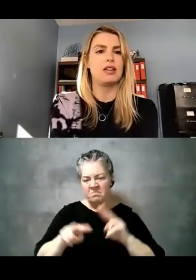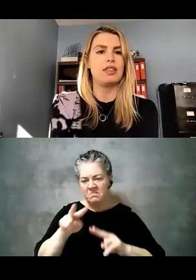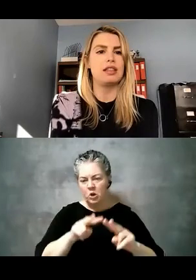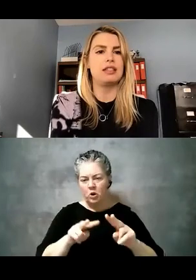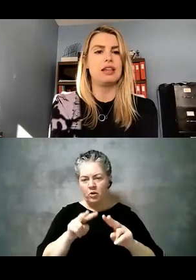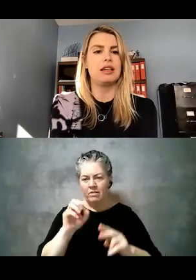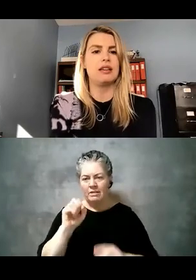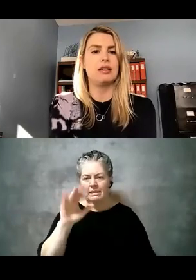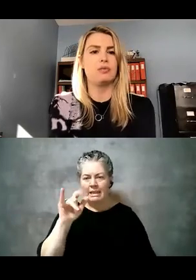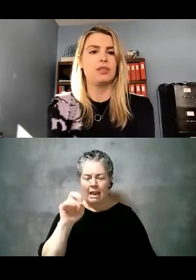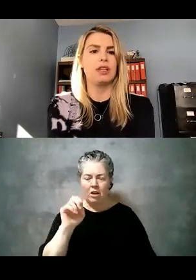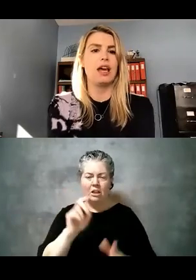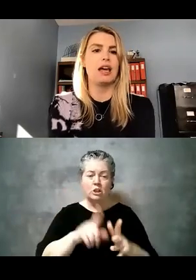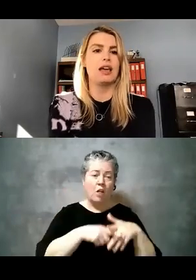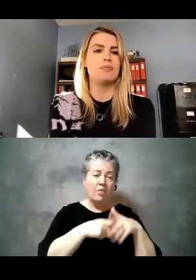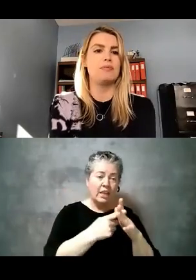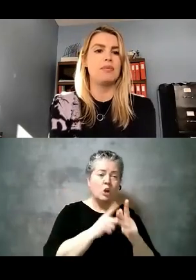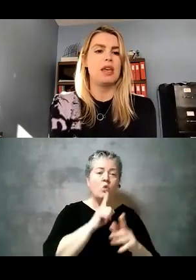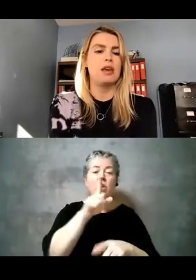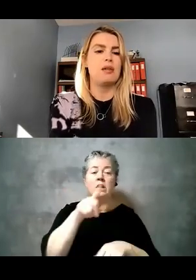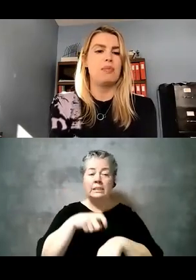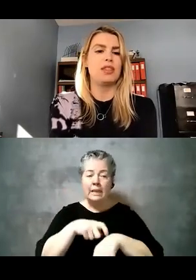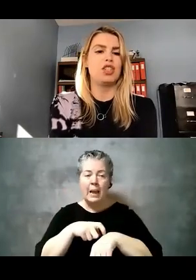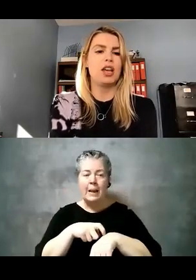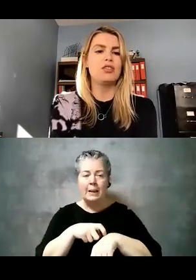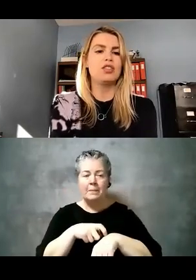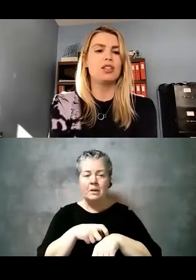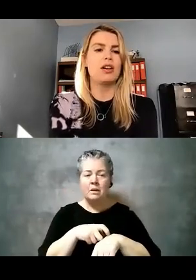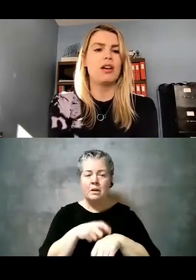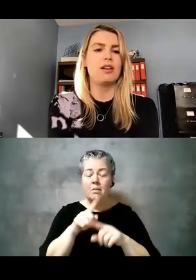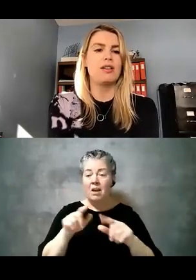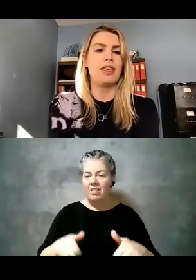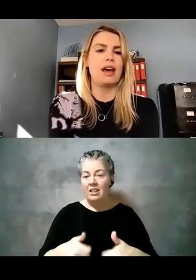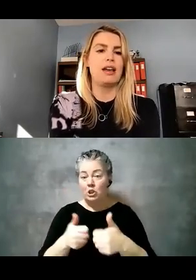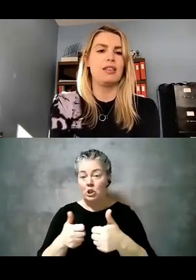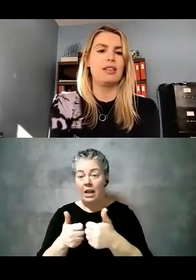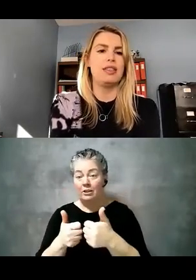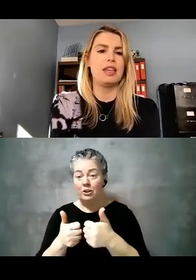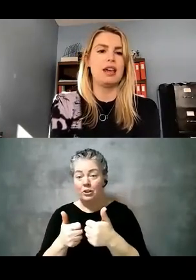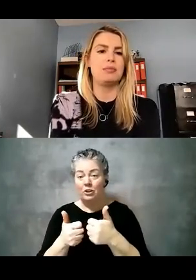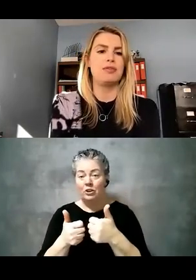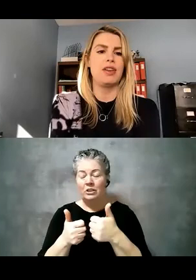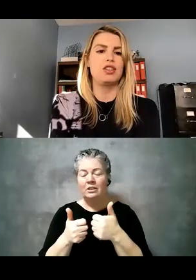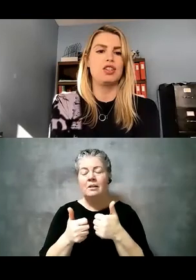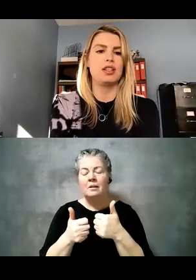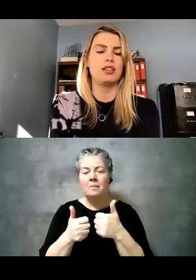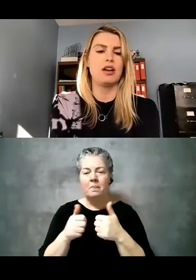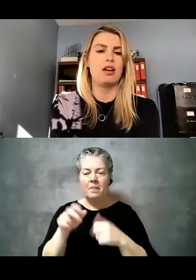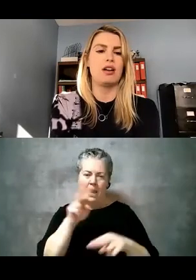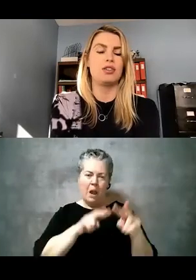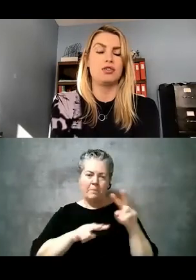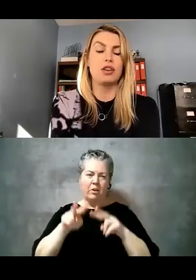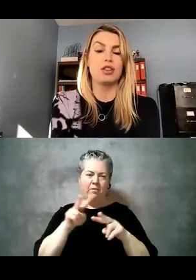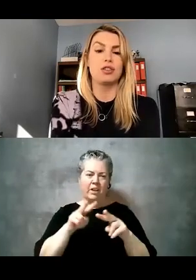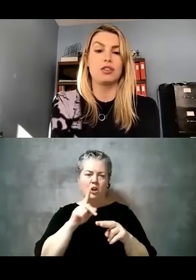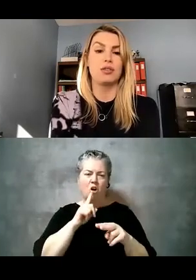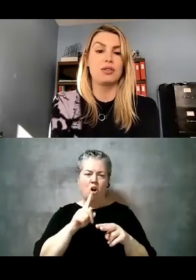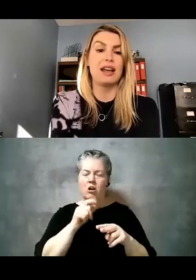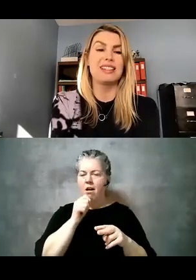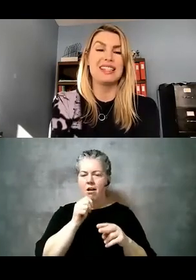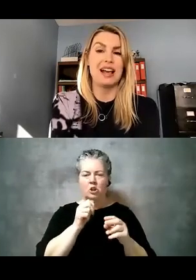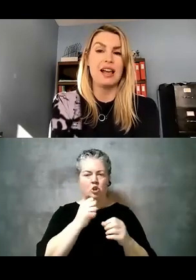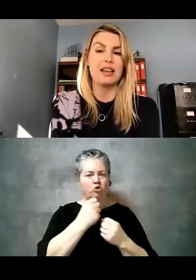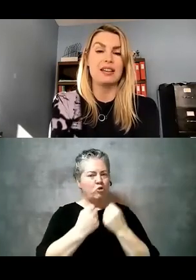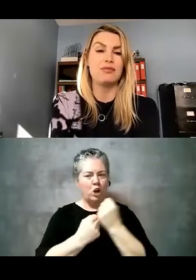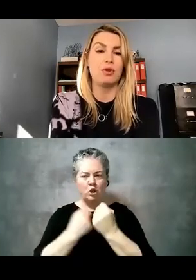it's authentic in real time, but the challenges are that the observations are unstructured, so they're